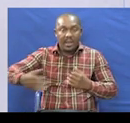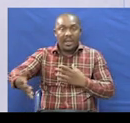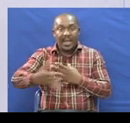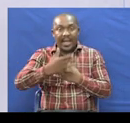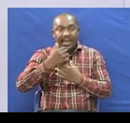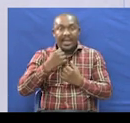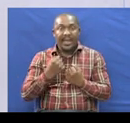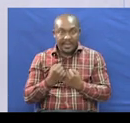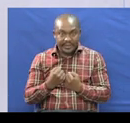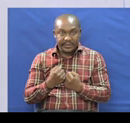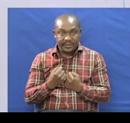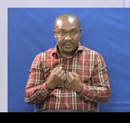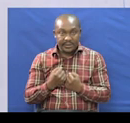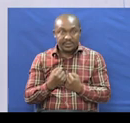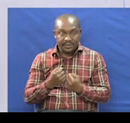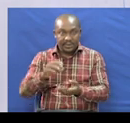can